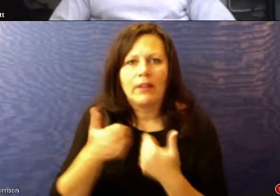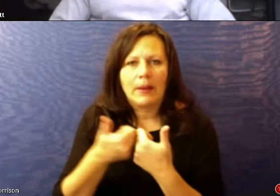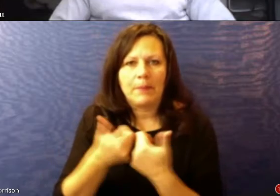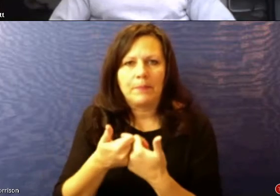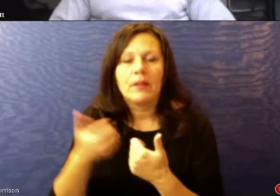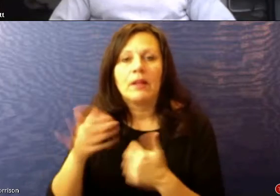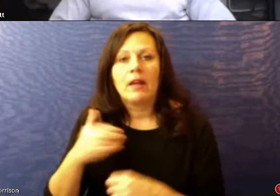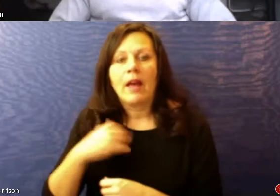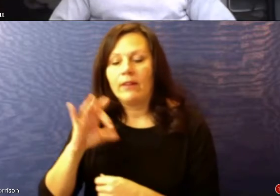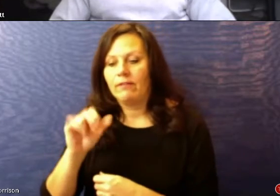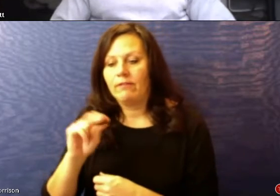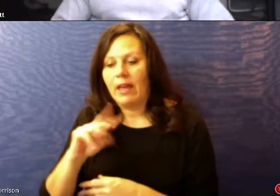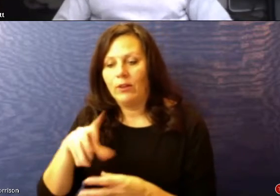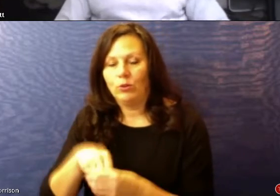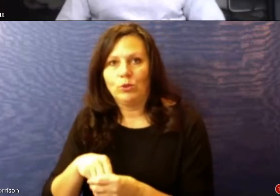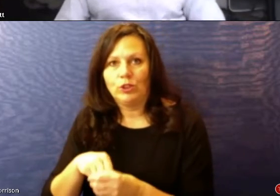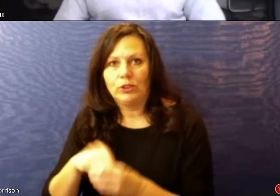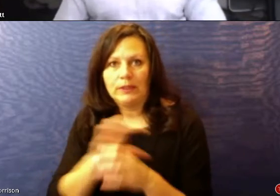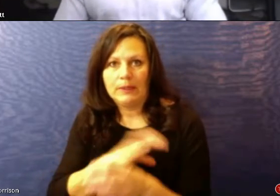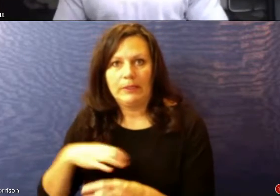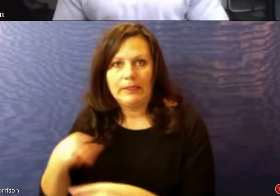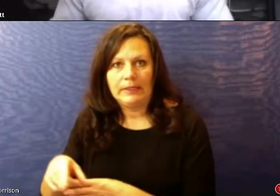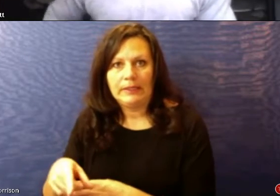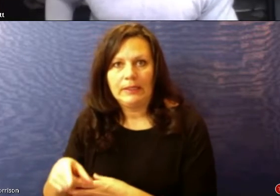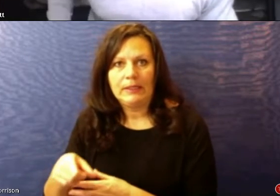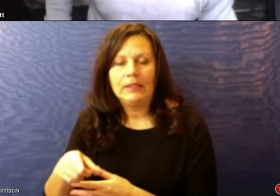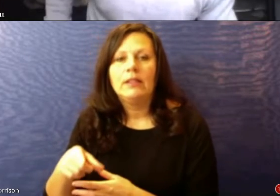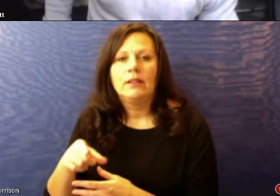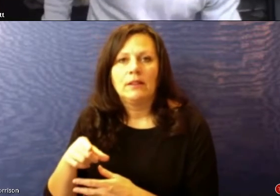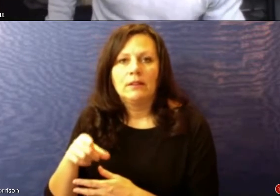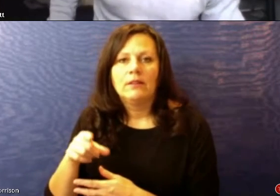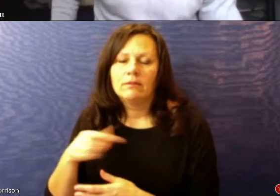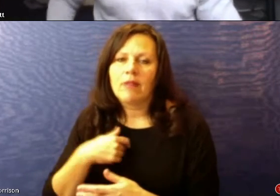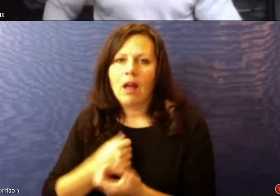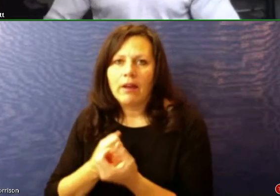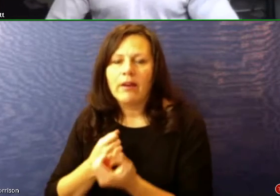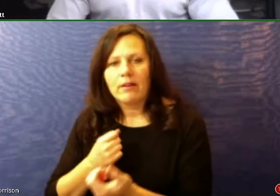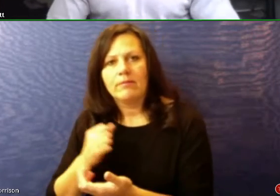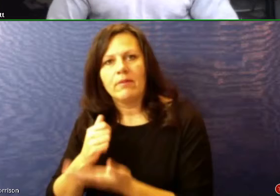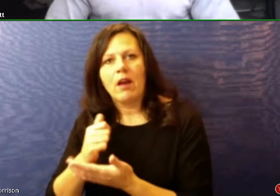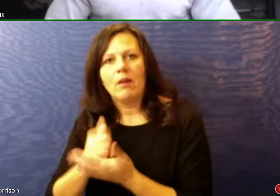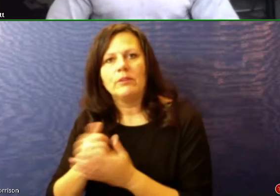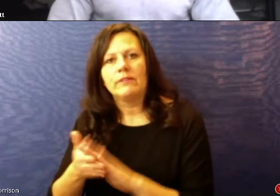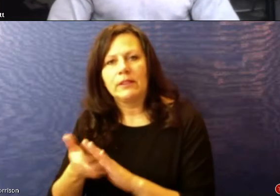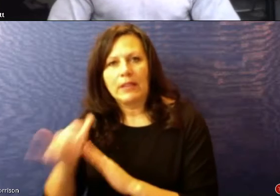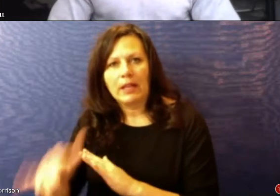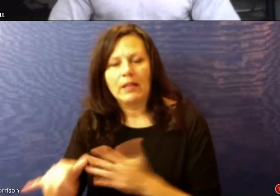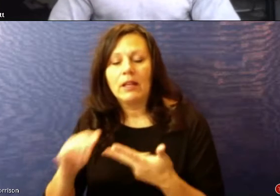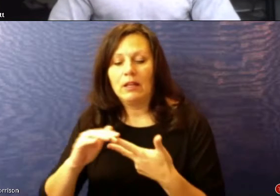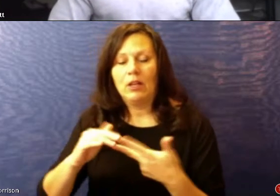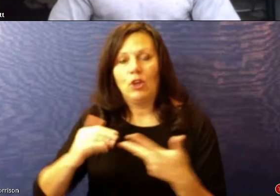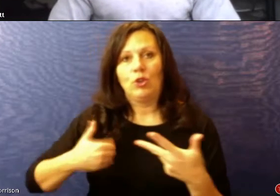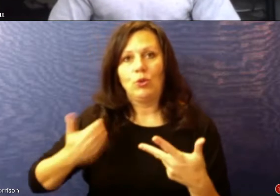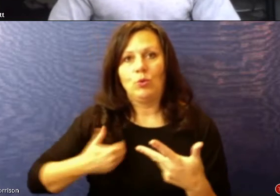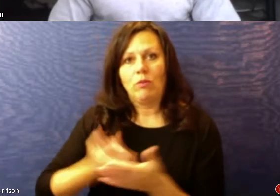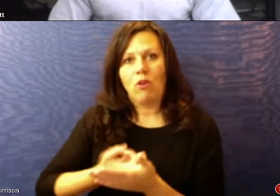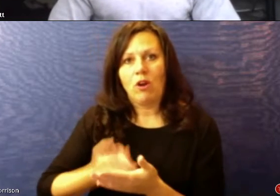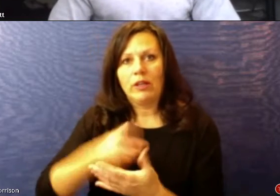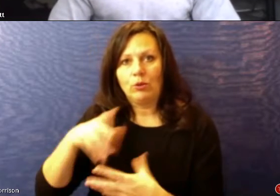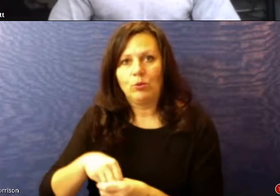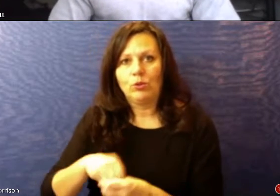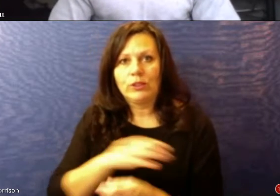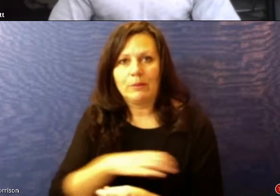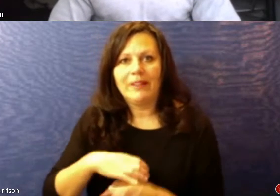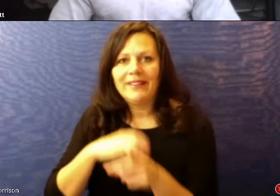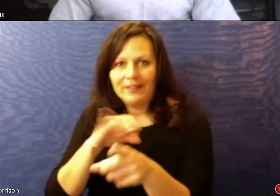fan inclusion committee, a youth that I help facilitate, a youth hockey inclusion committee that Jeff